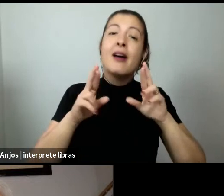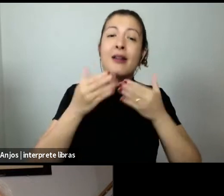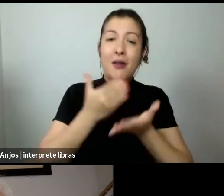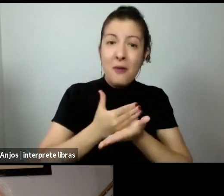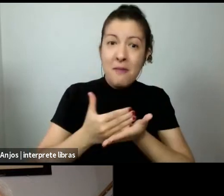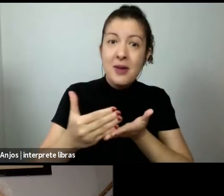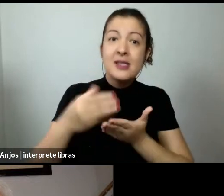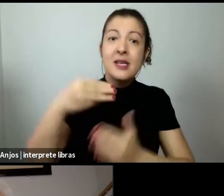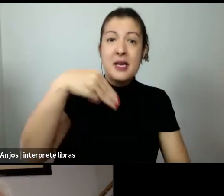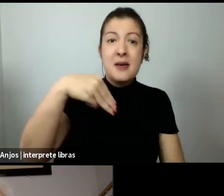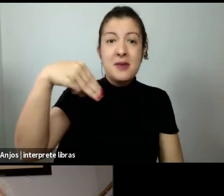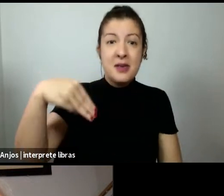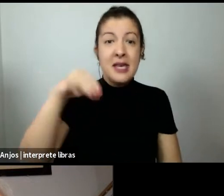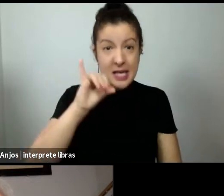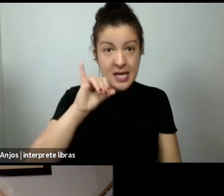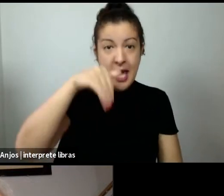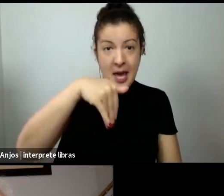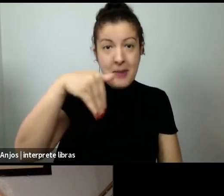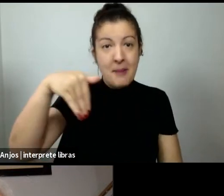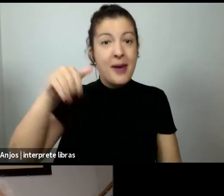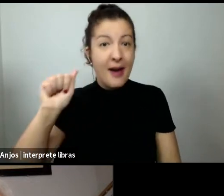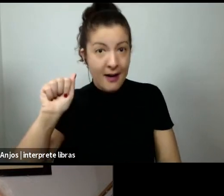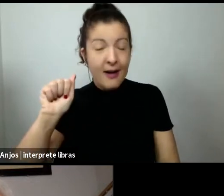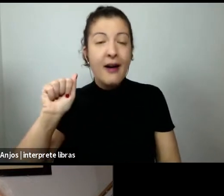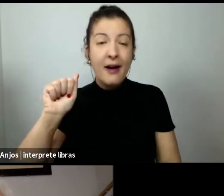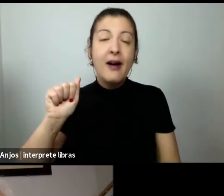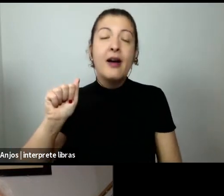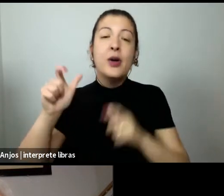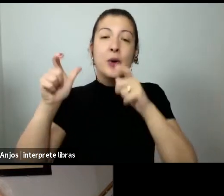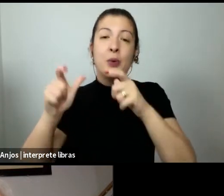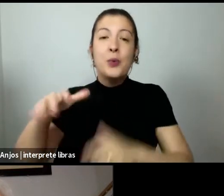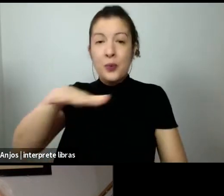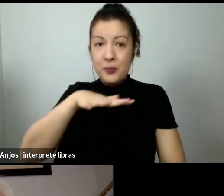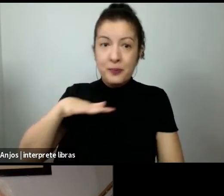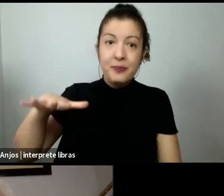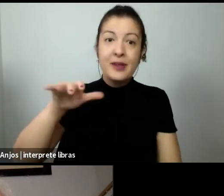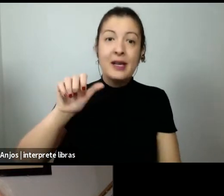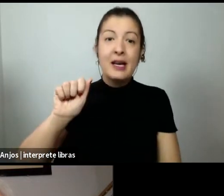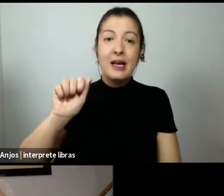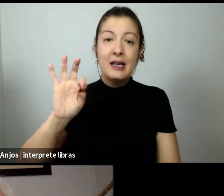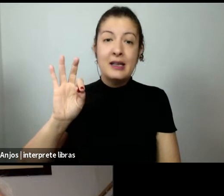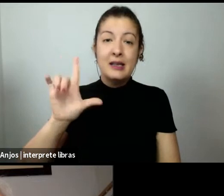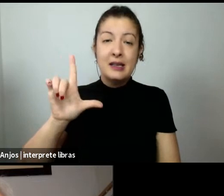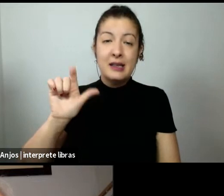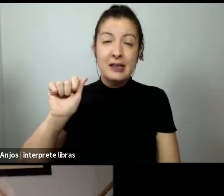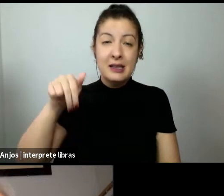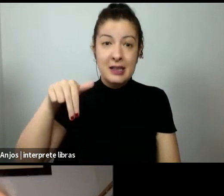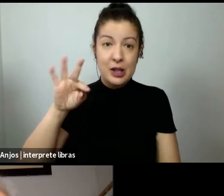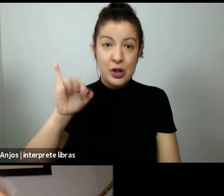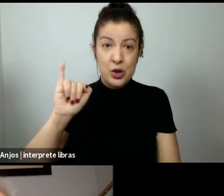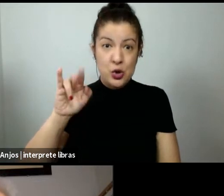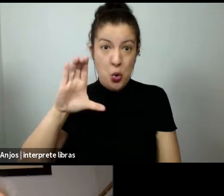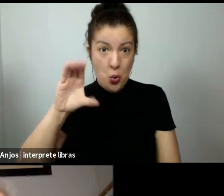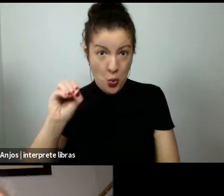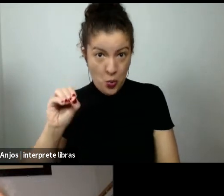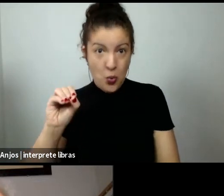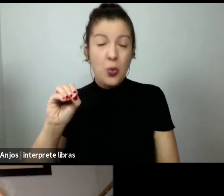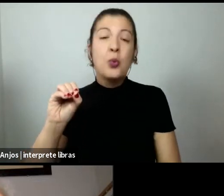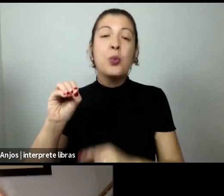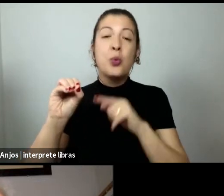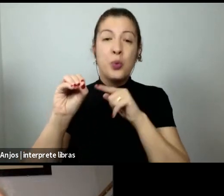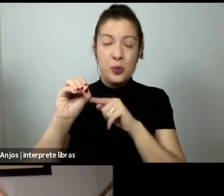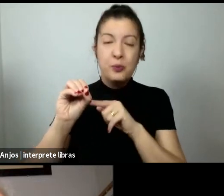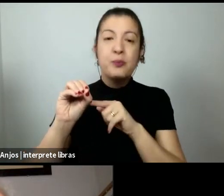IMMA no Atlântico Sul Ocidental, em 2022. Já identificamos algumas áreas de interesse e